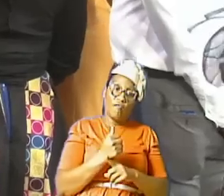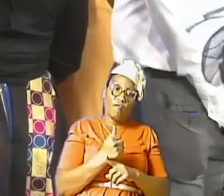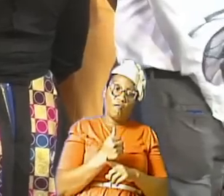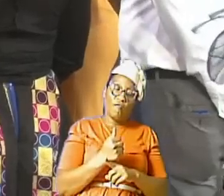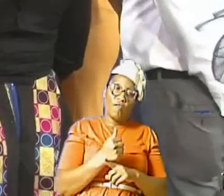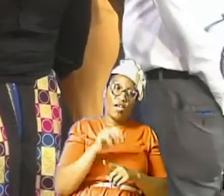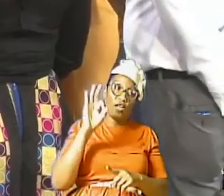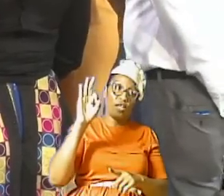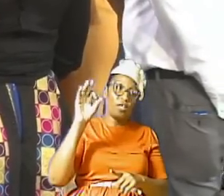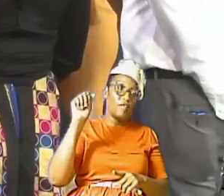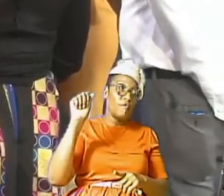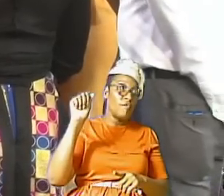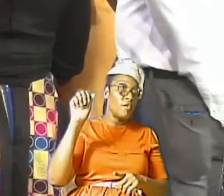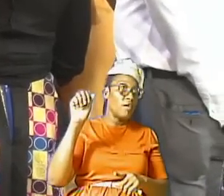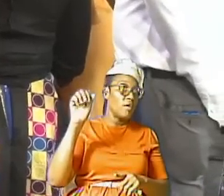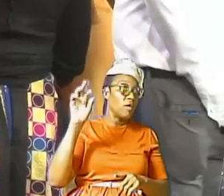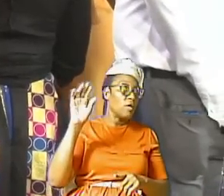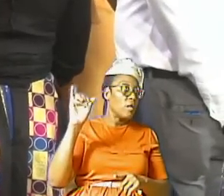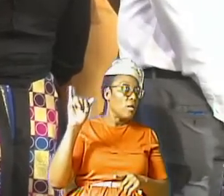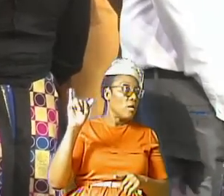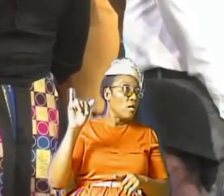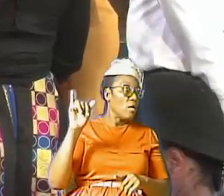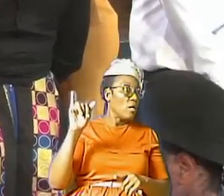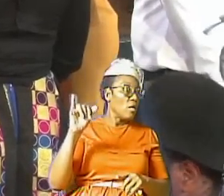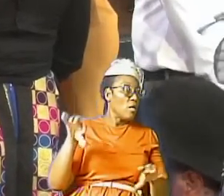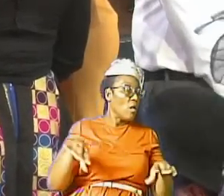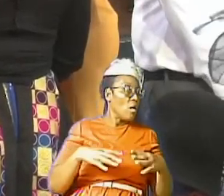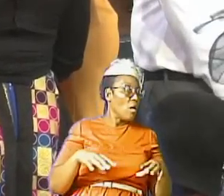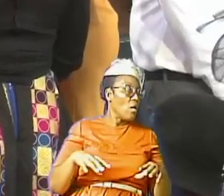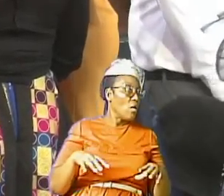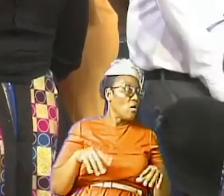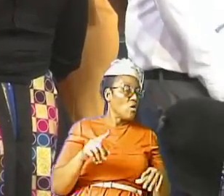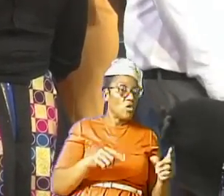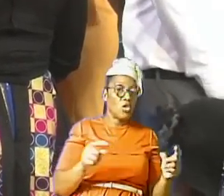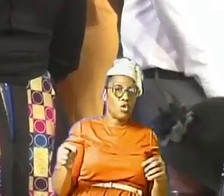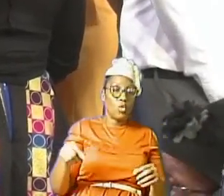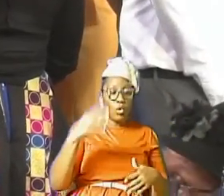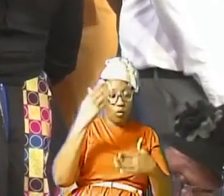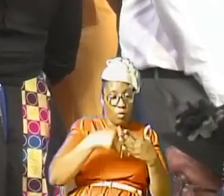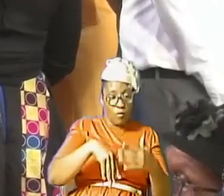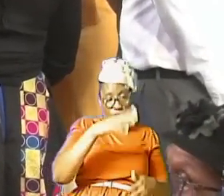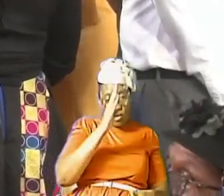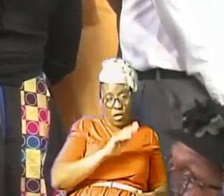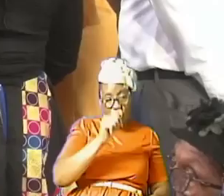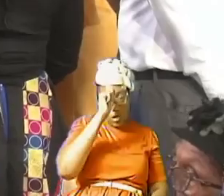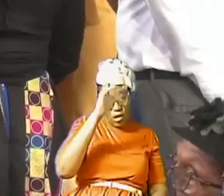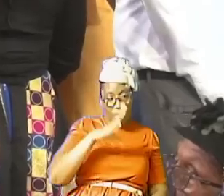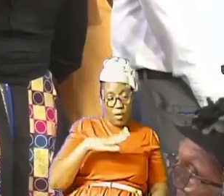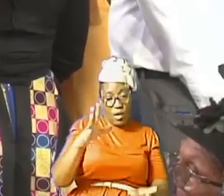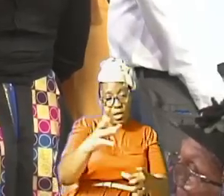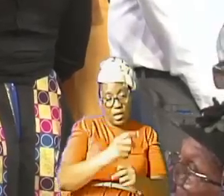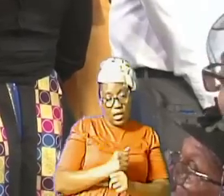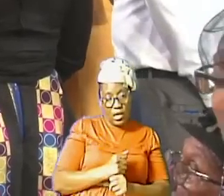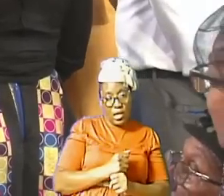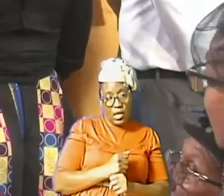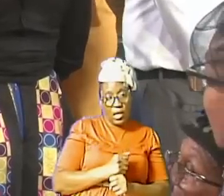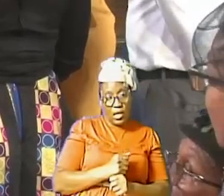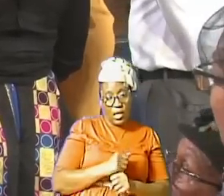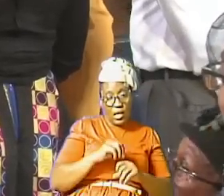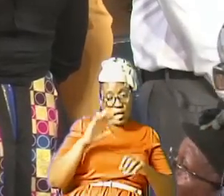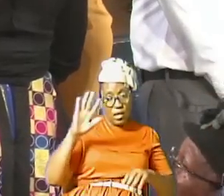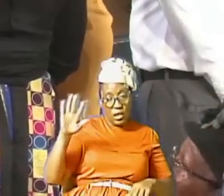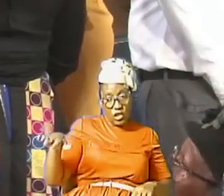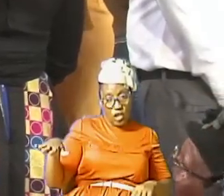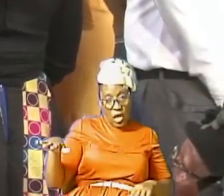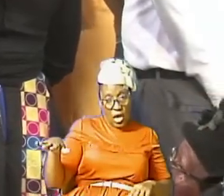What you're actually doing before God and man is saying to God, take this child